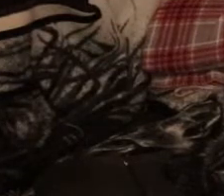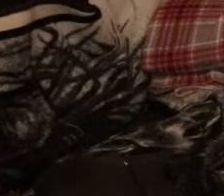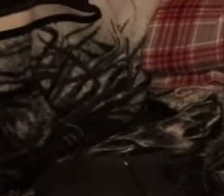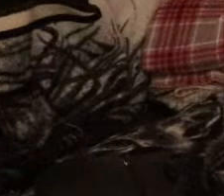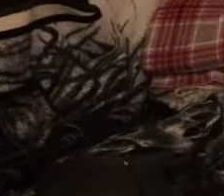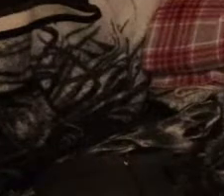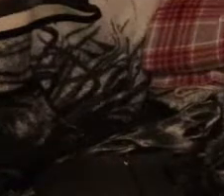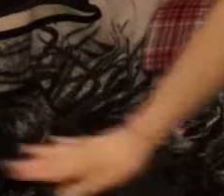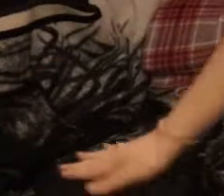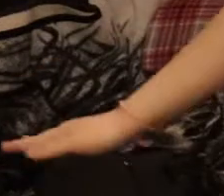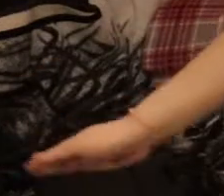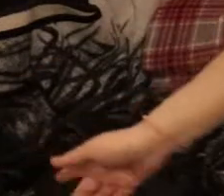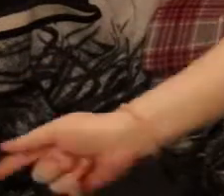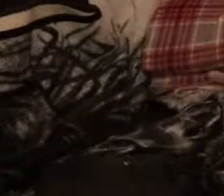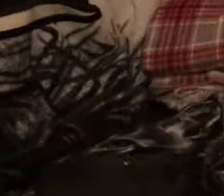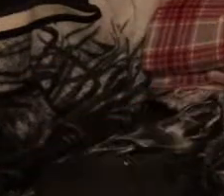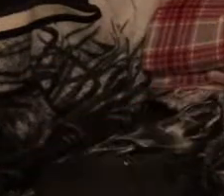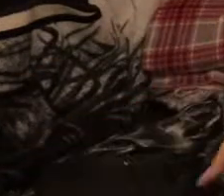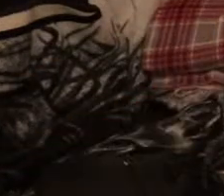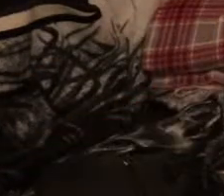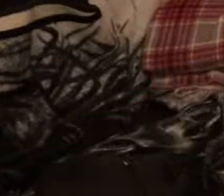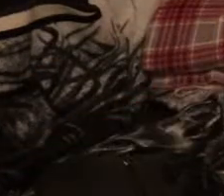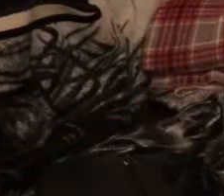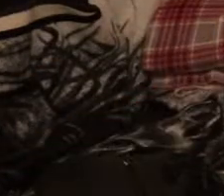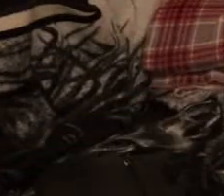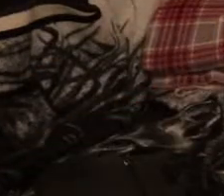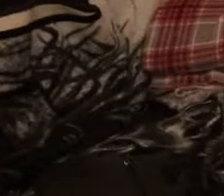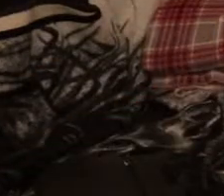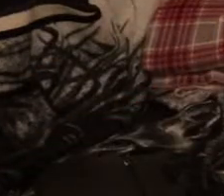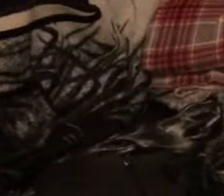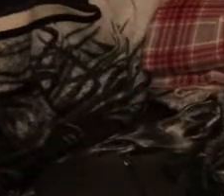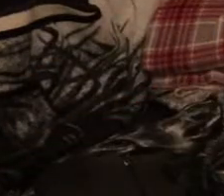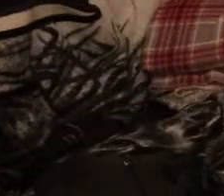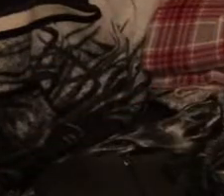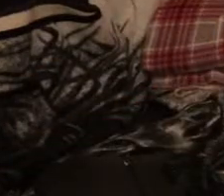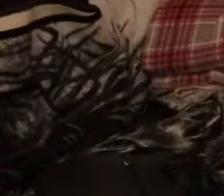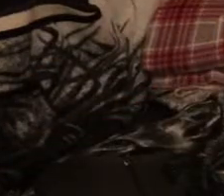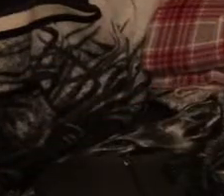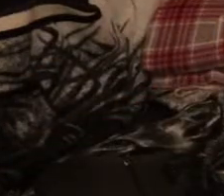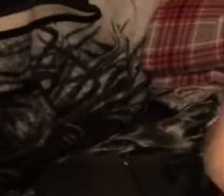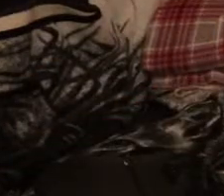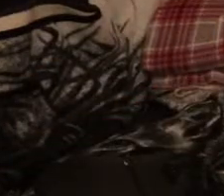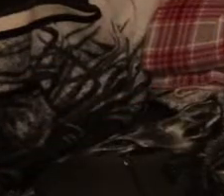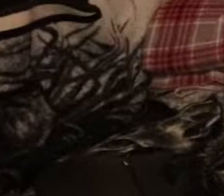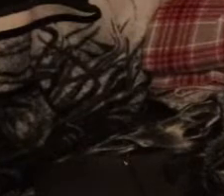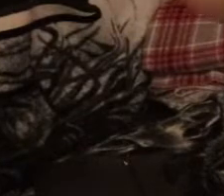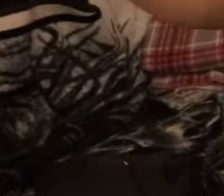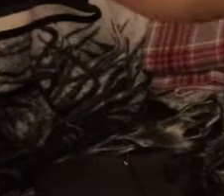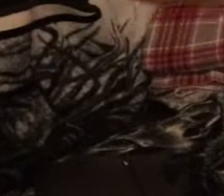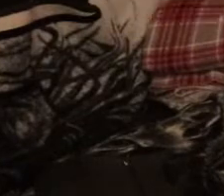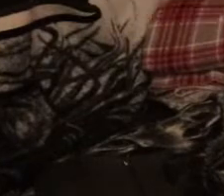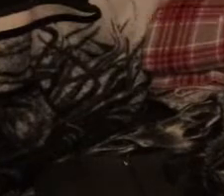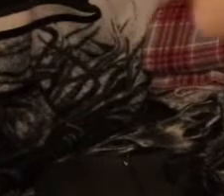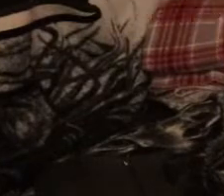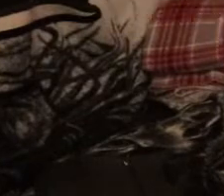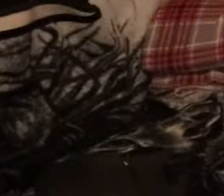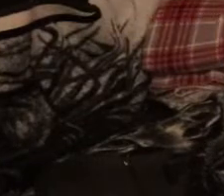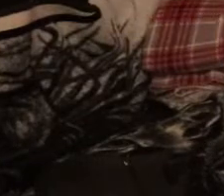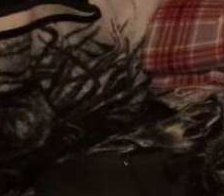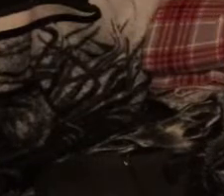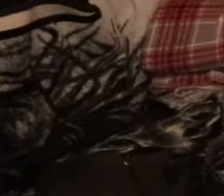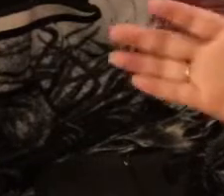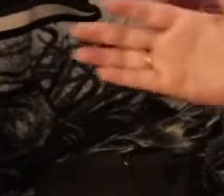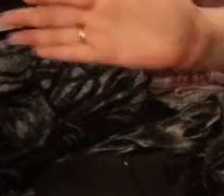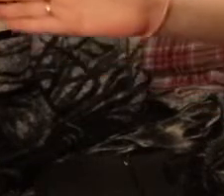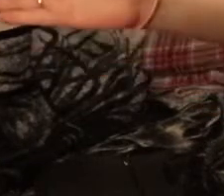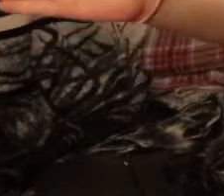1 second, and I was like, wait. This is a wonderful, perfect